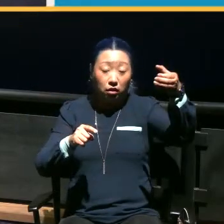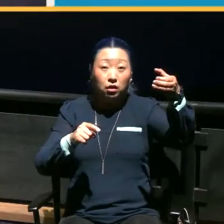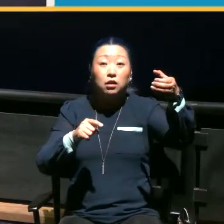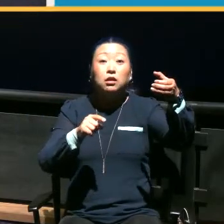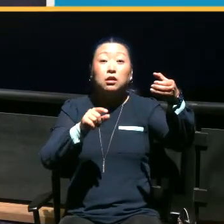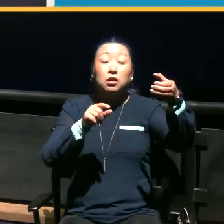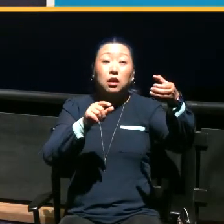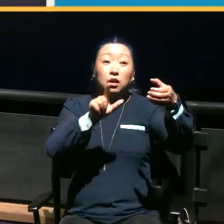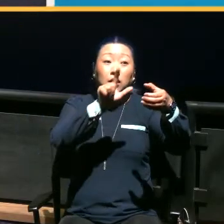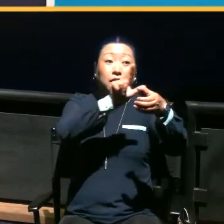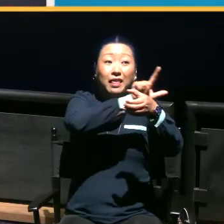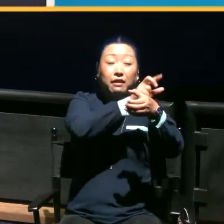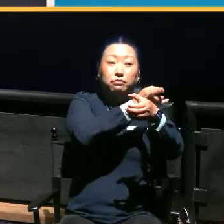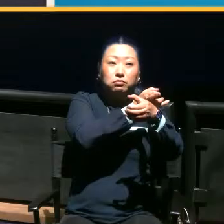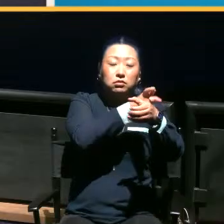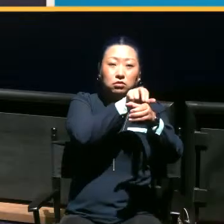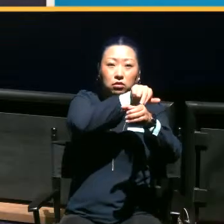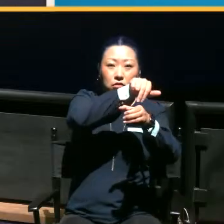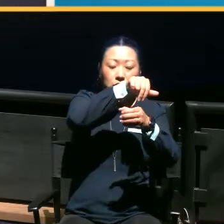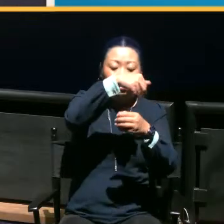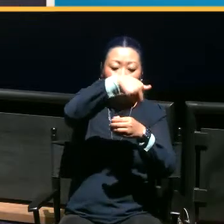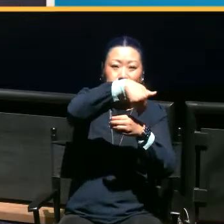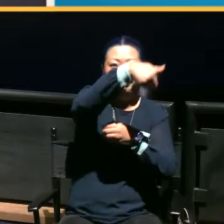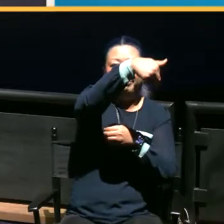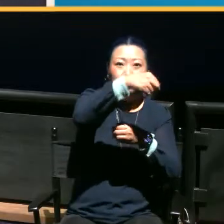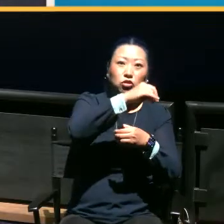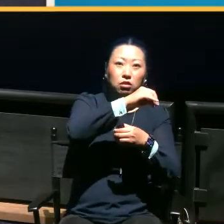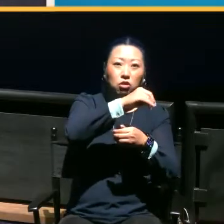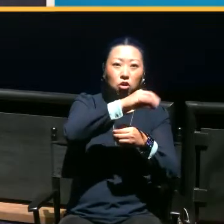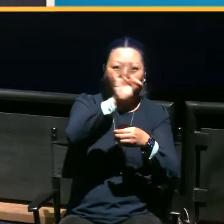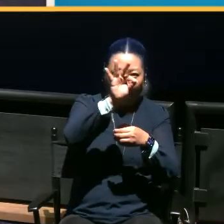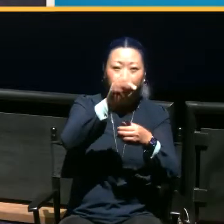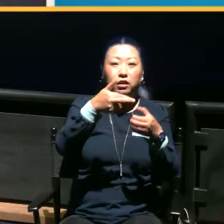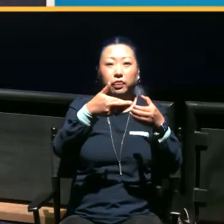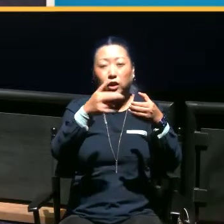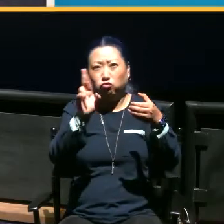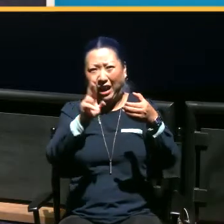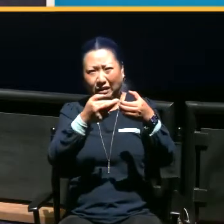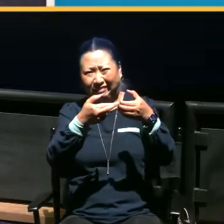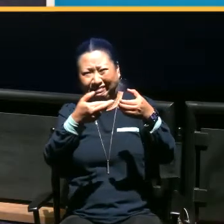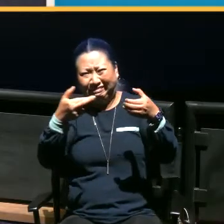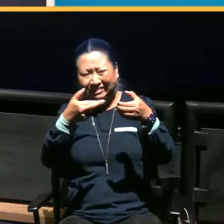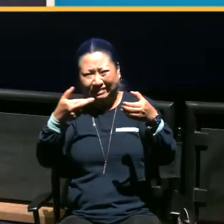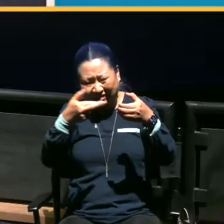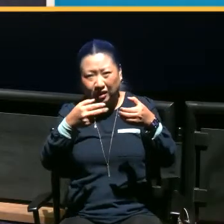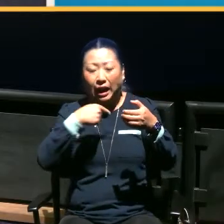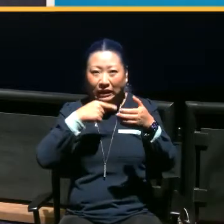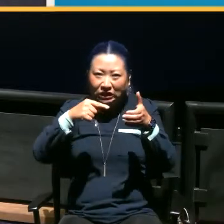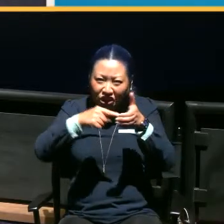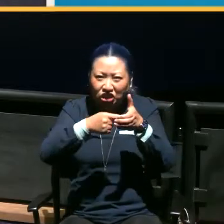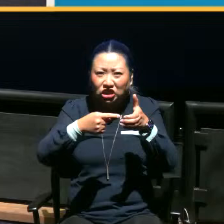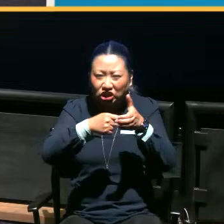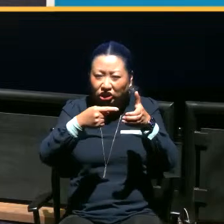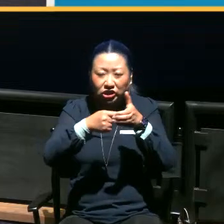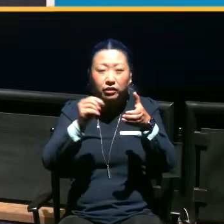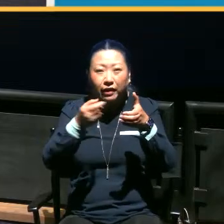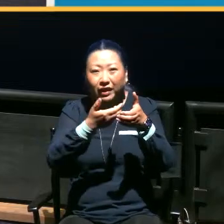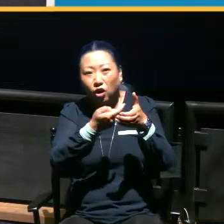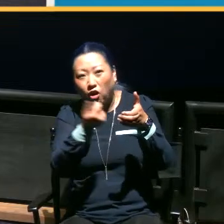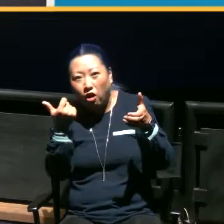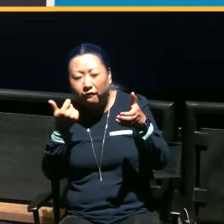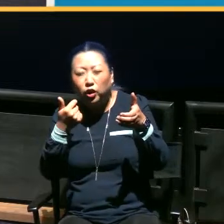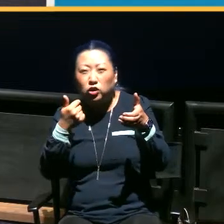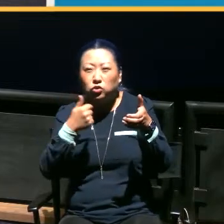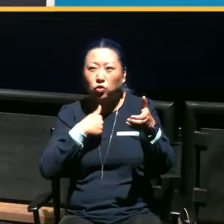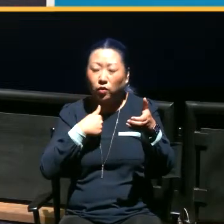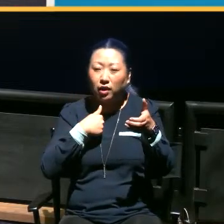on the bottom right, I'm just spinning my tool, and nothing's coming out. And I pull out the tool, and I reach, kind of bend down with